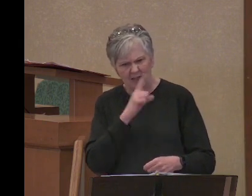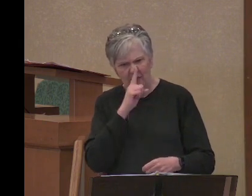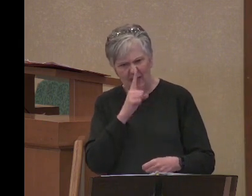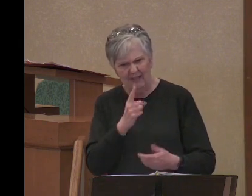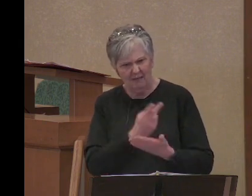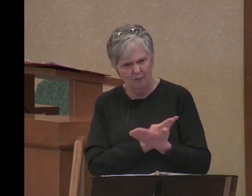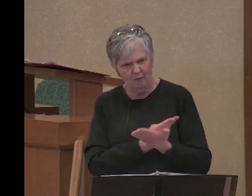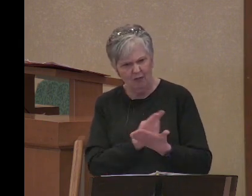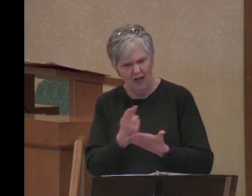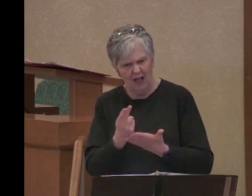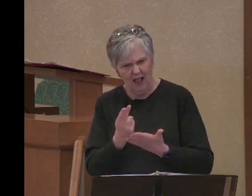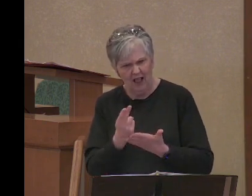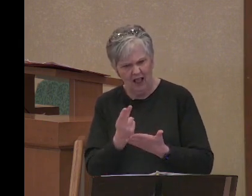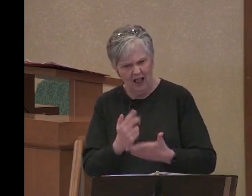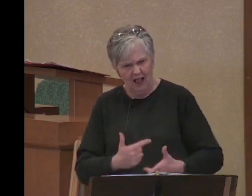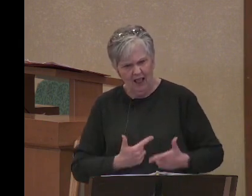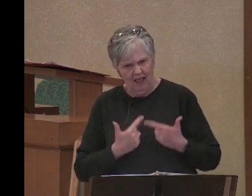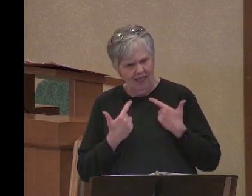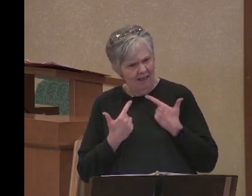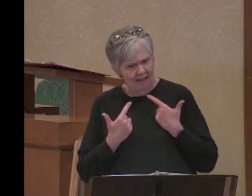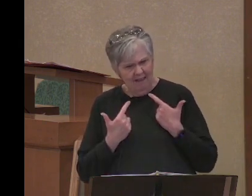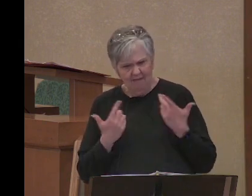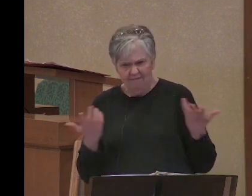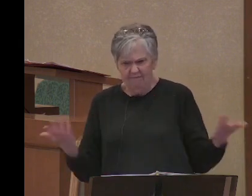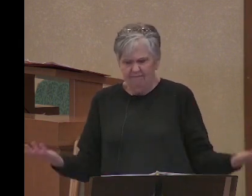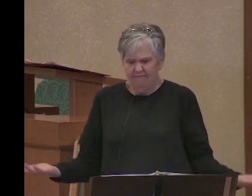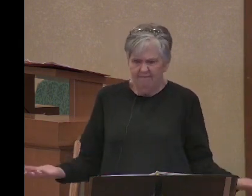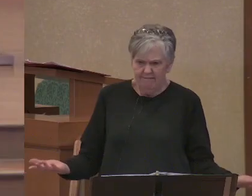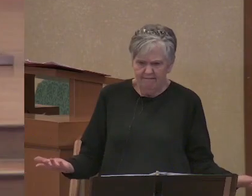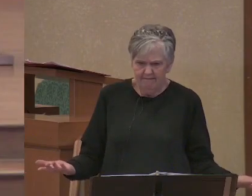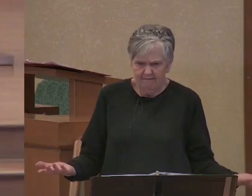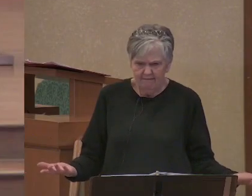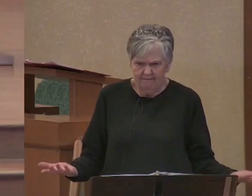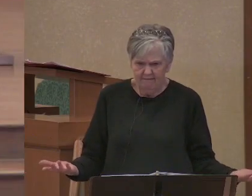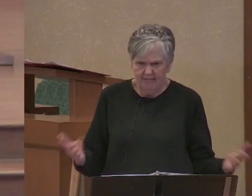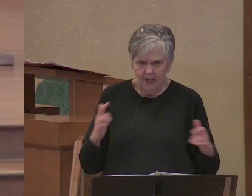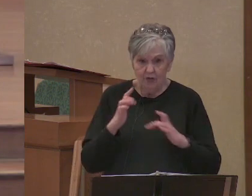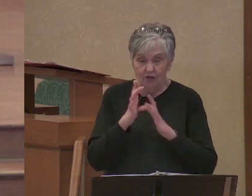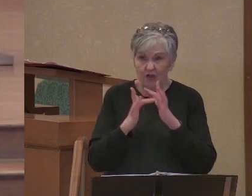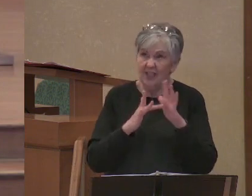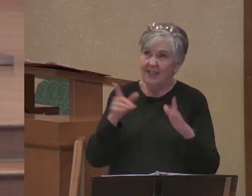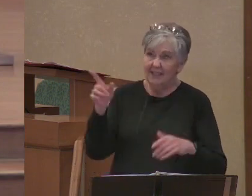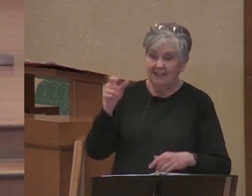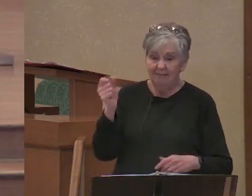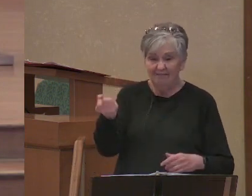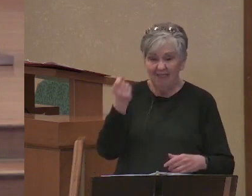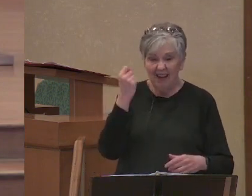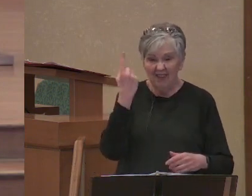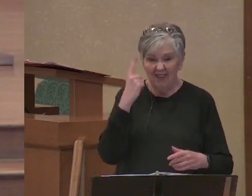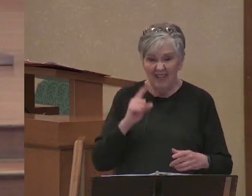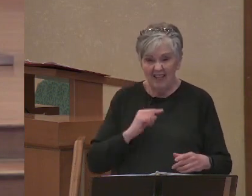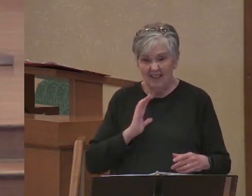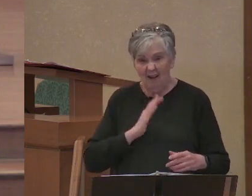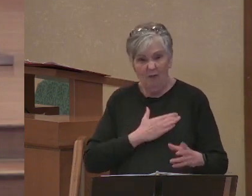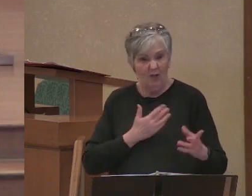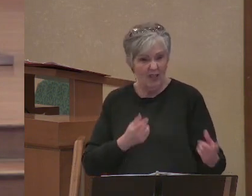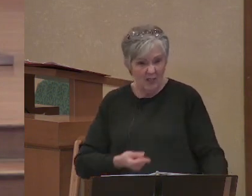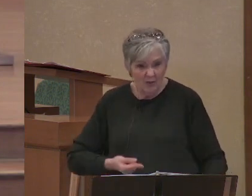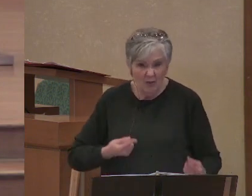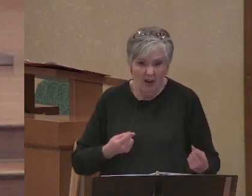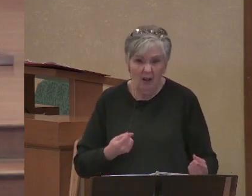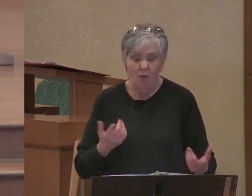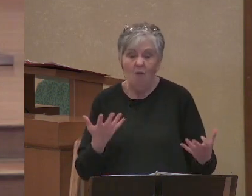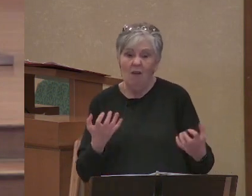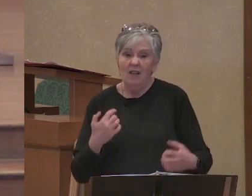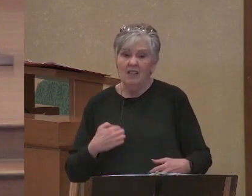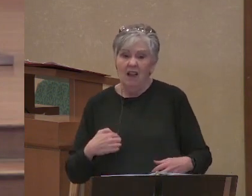real, to live authentically? Jesus understands this struggle. Jesus wants us